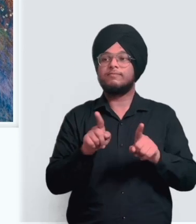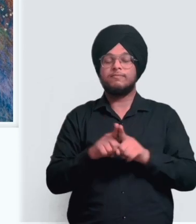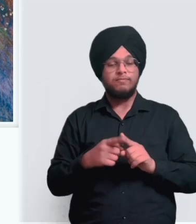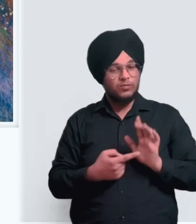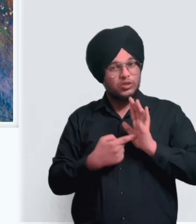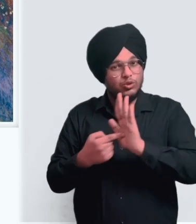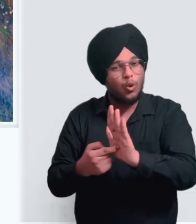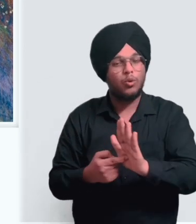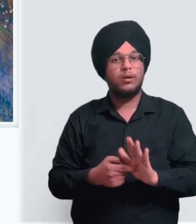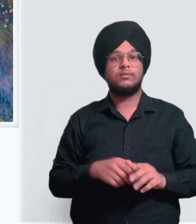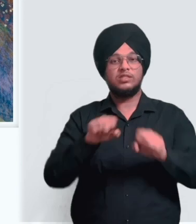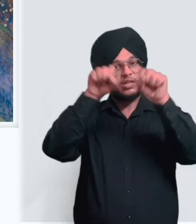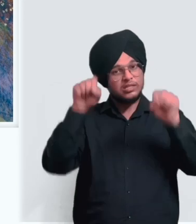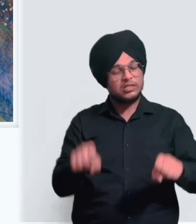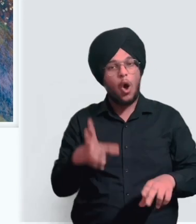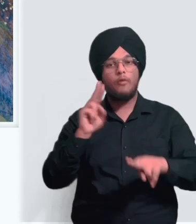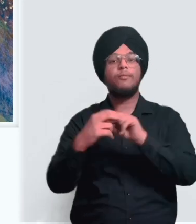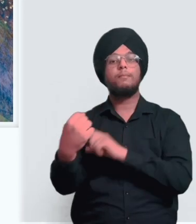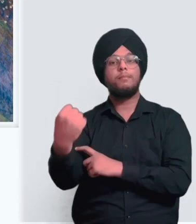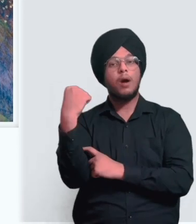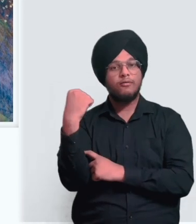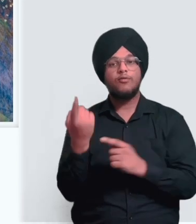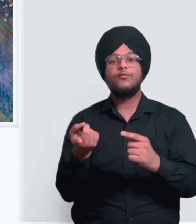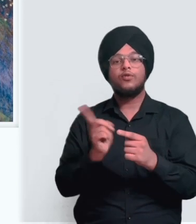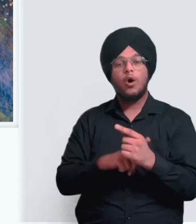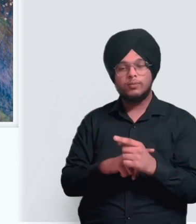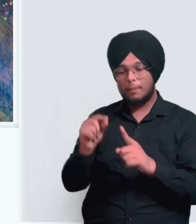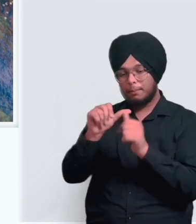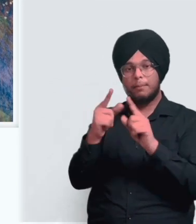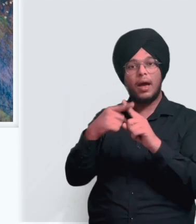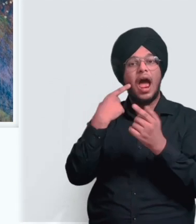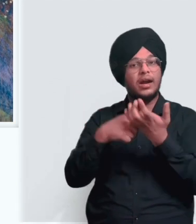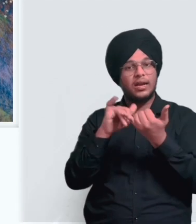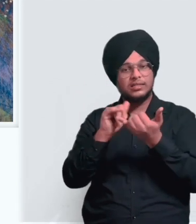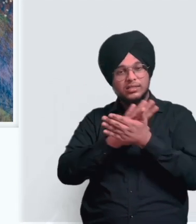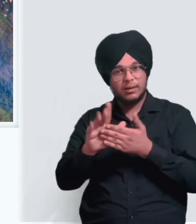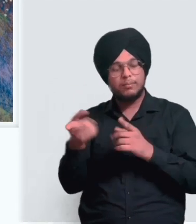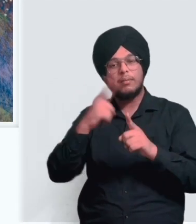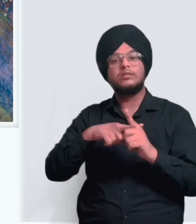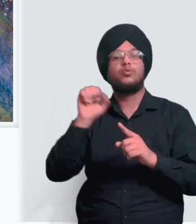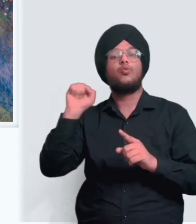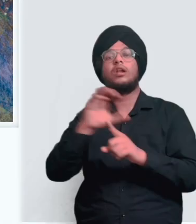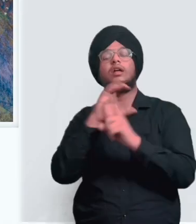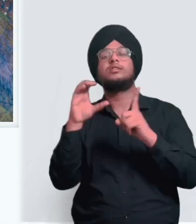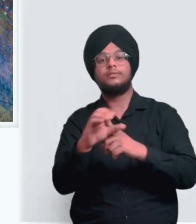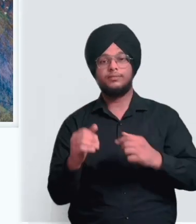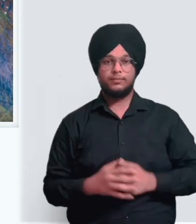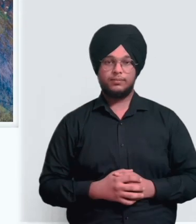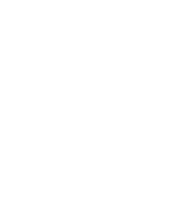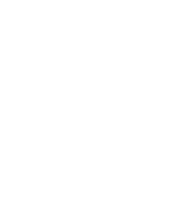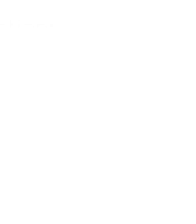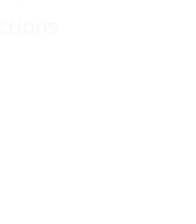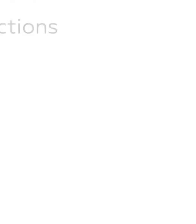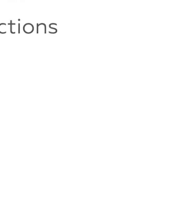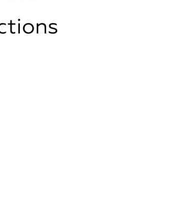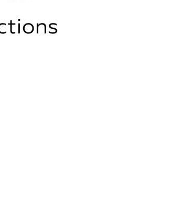uncover histories of exploitation and how female performers have had to contend with systems of power, from patriarchy to colonialism.